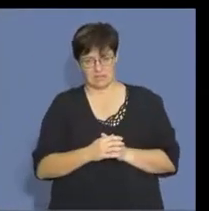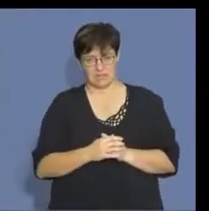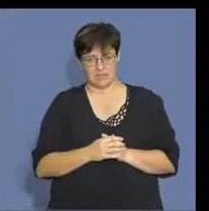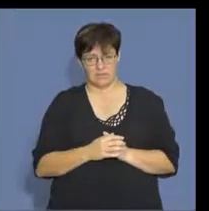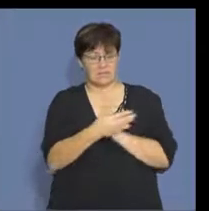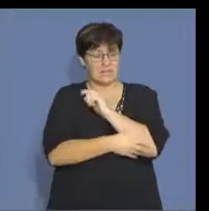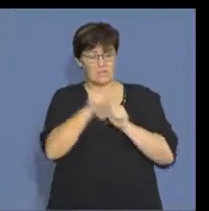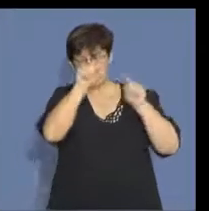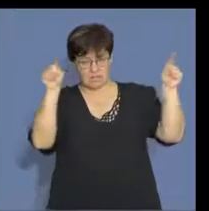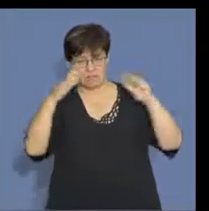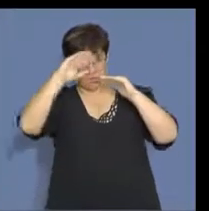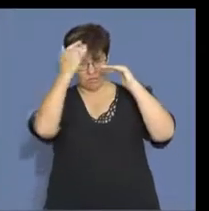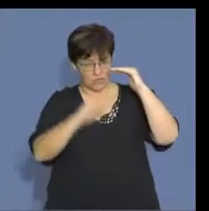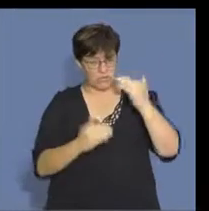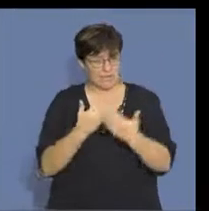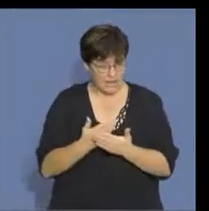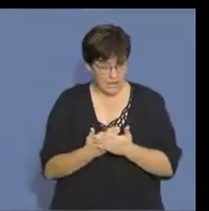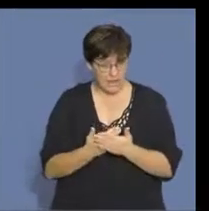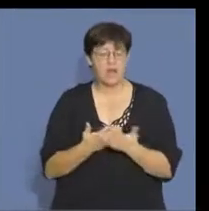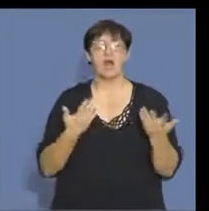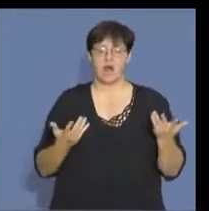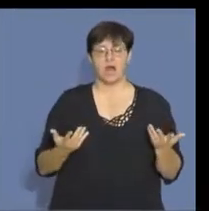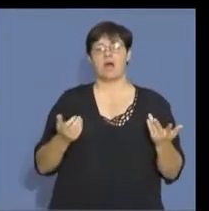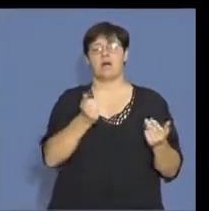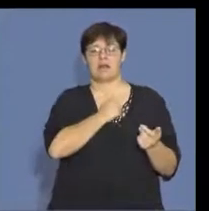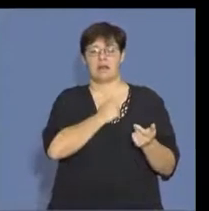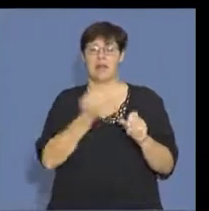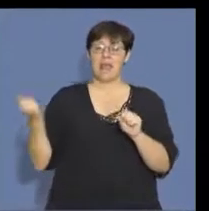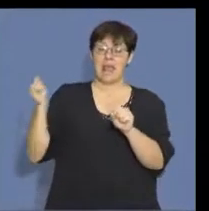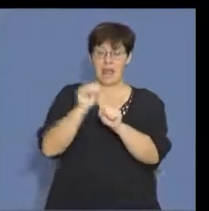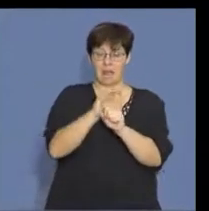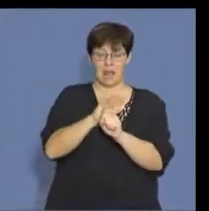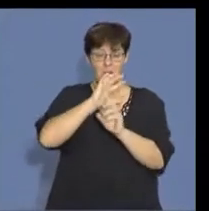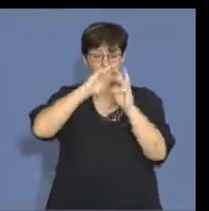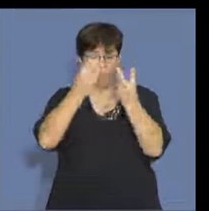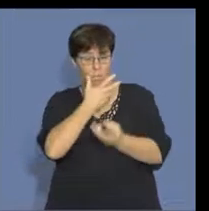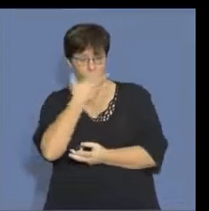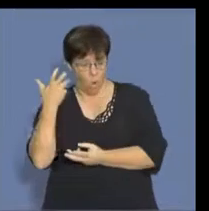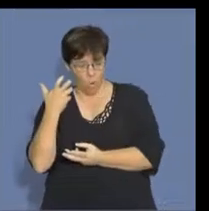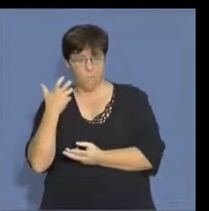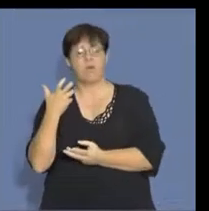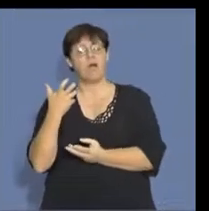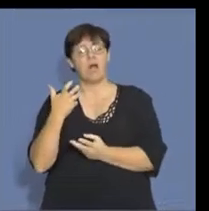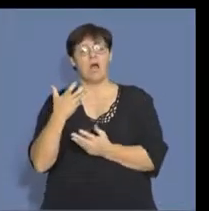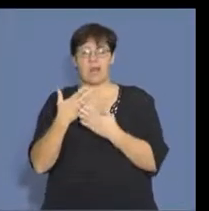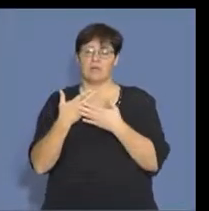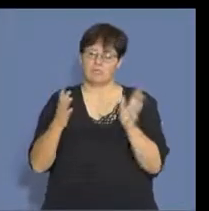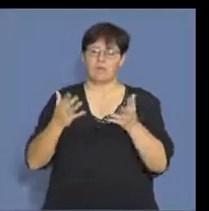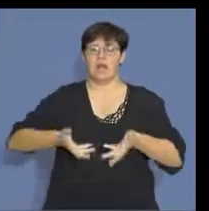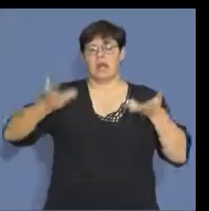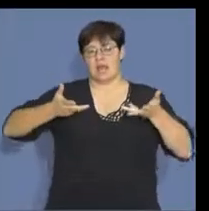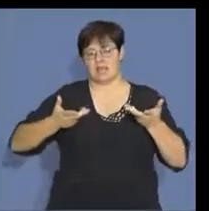as several countries, can reduce these gases, we could in turn reduce the impact that global warming has on the surface of Earth's